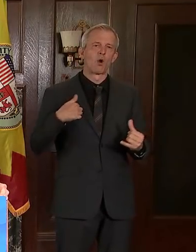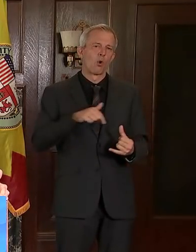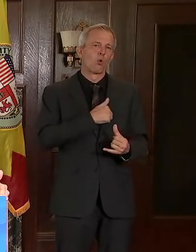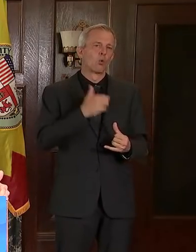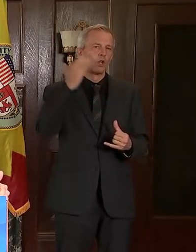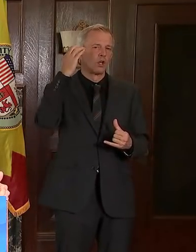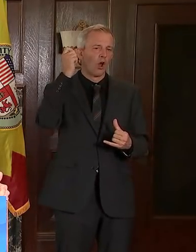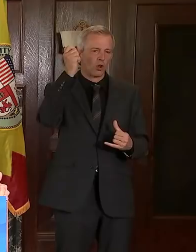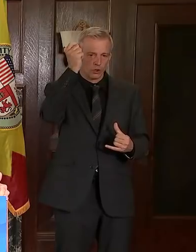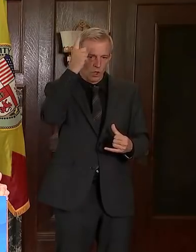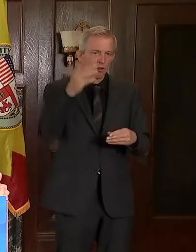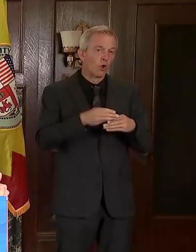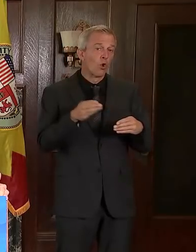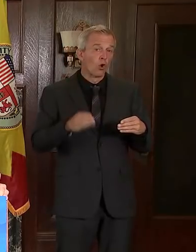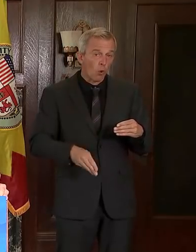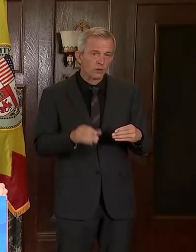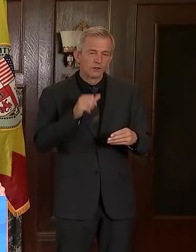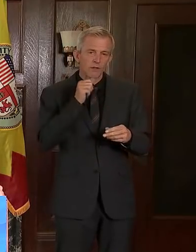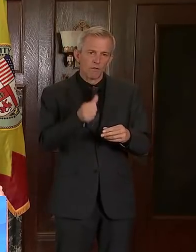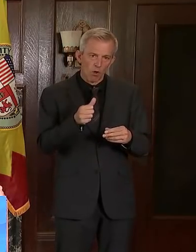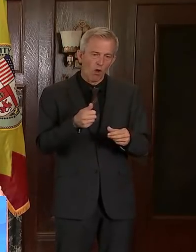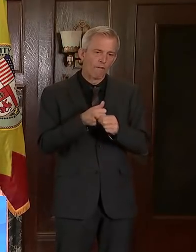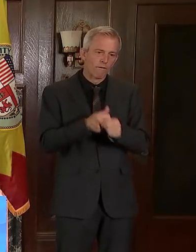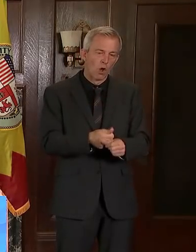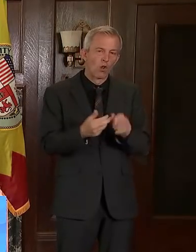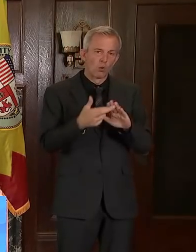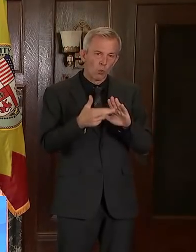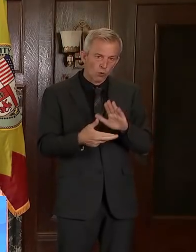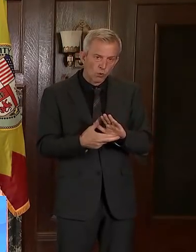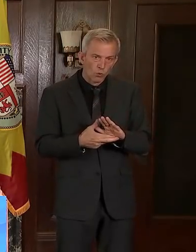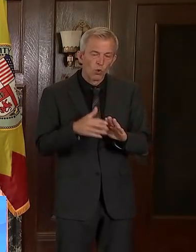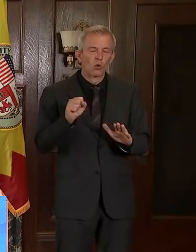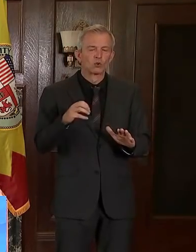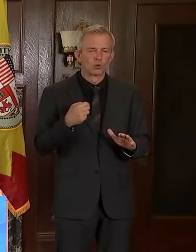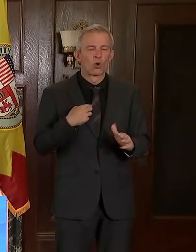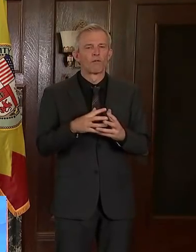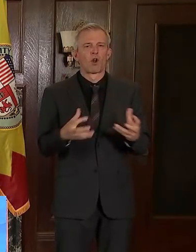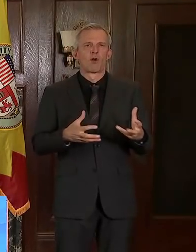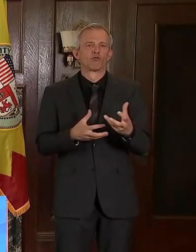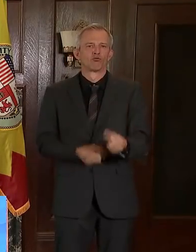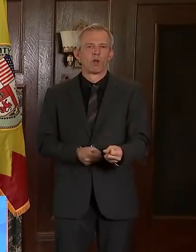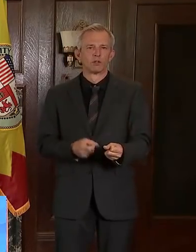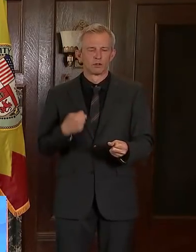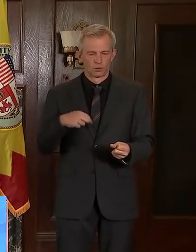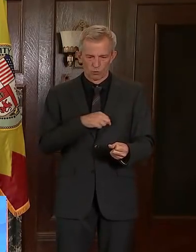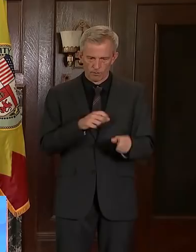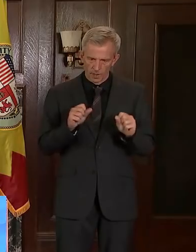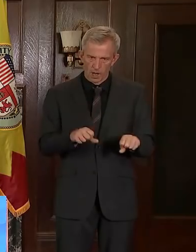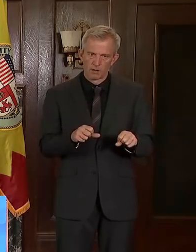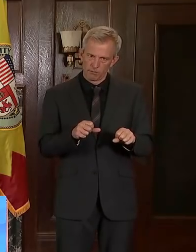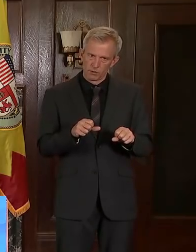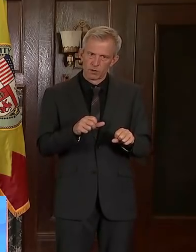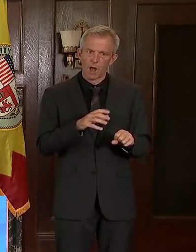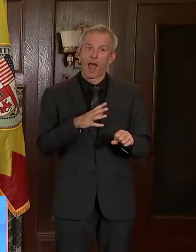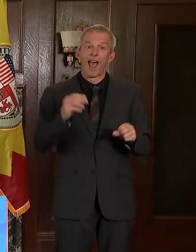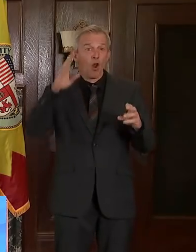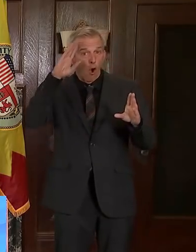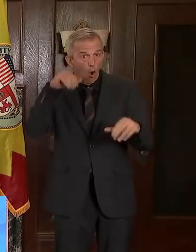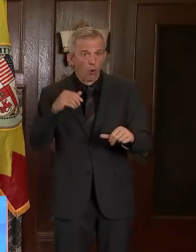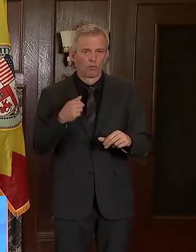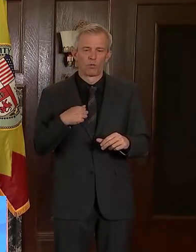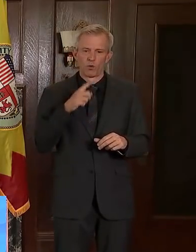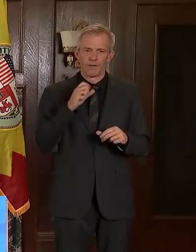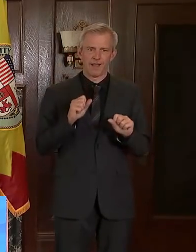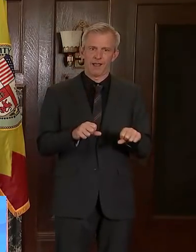consequences of not following them better. So I have a lot of trust that we will be able to, and a lot of hope that we'll continue to keep these open. We